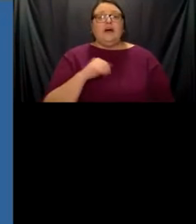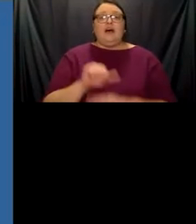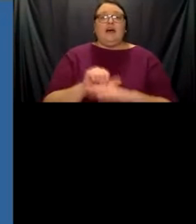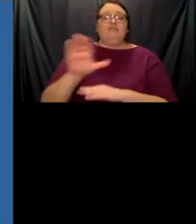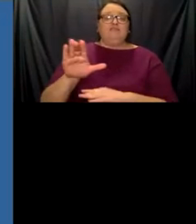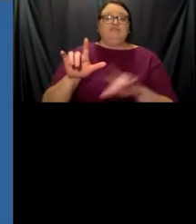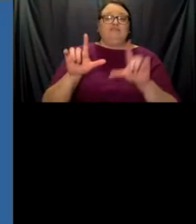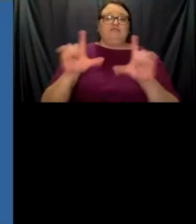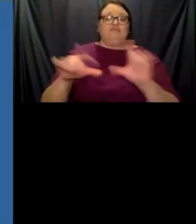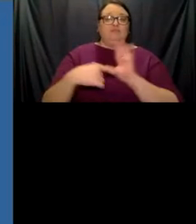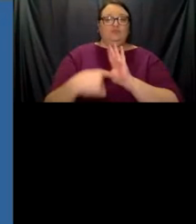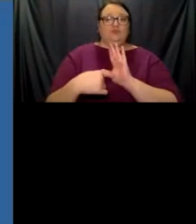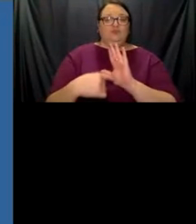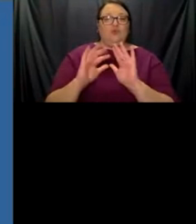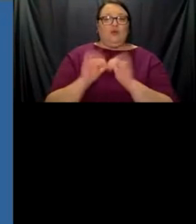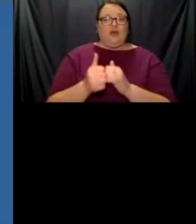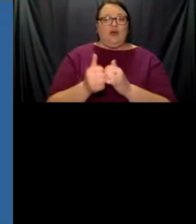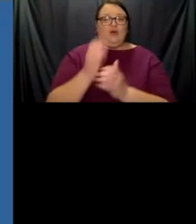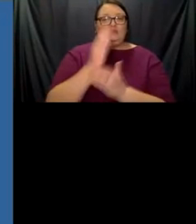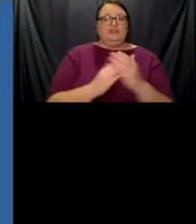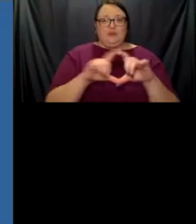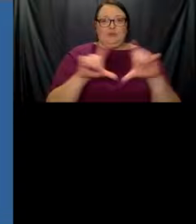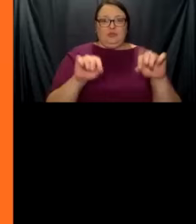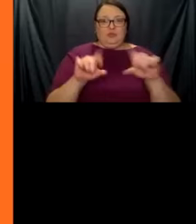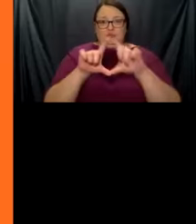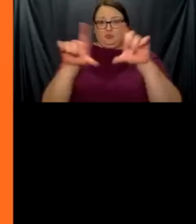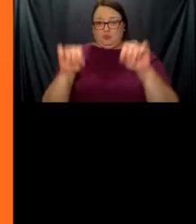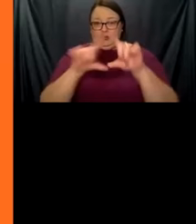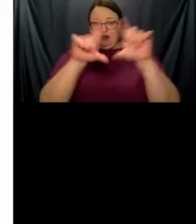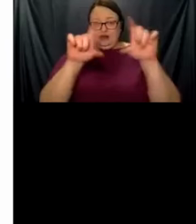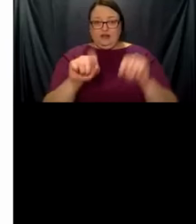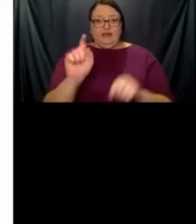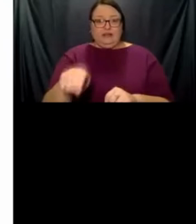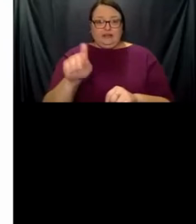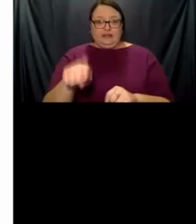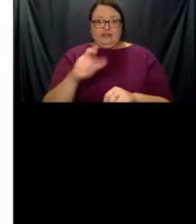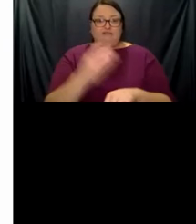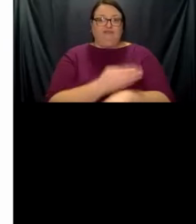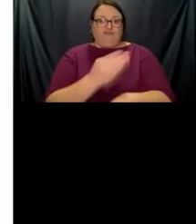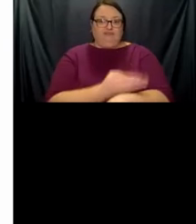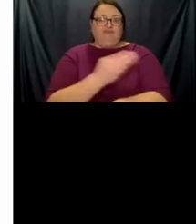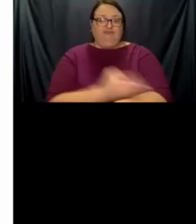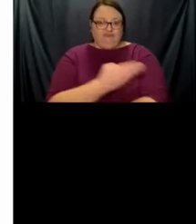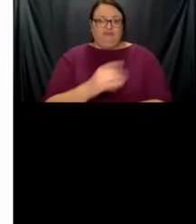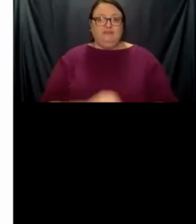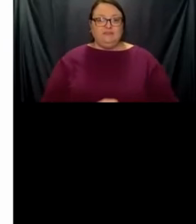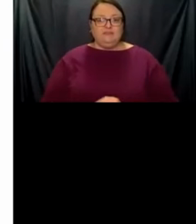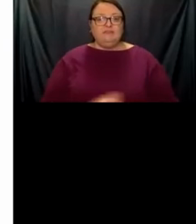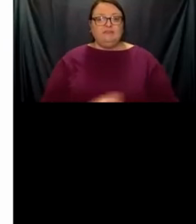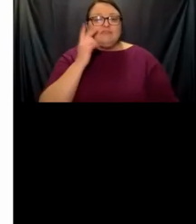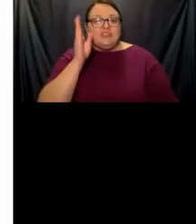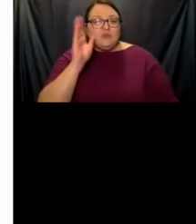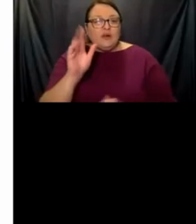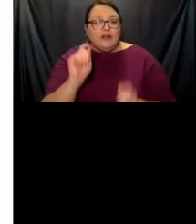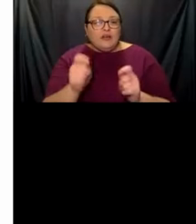that showed how some of the brickwork needed rehab. Let's see if he's going to go to that.